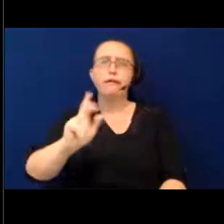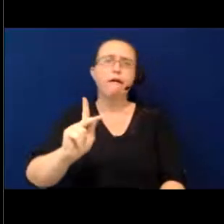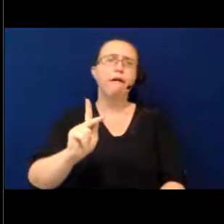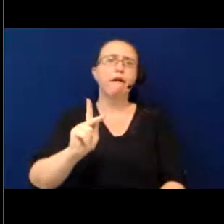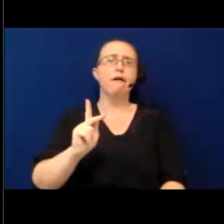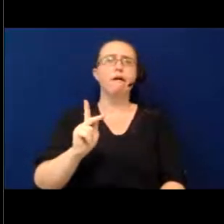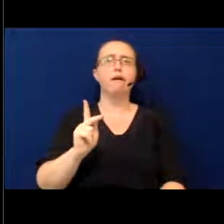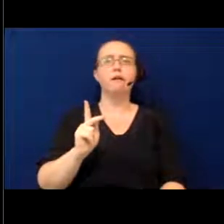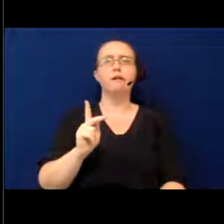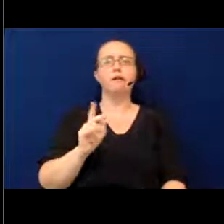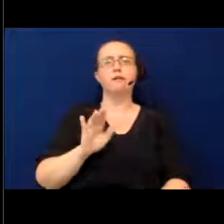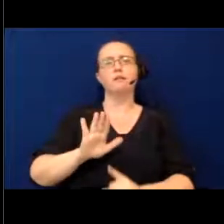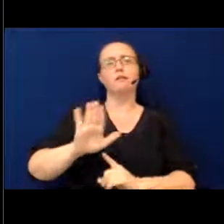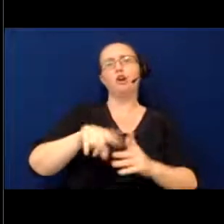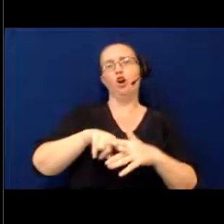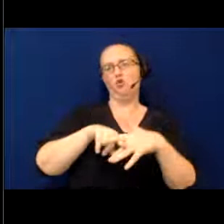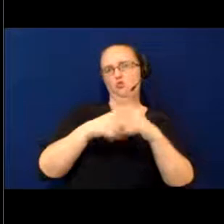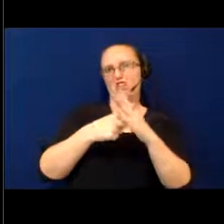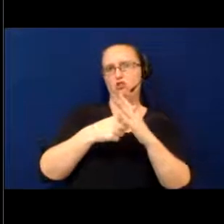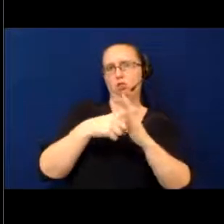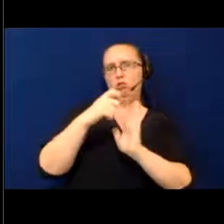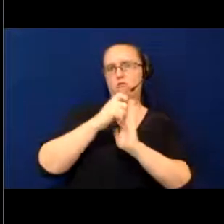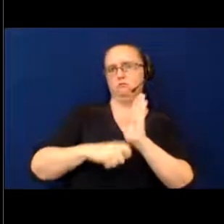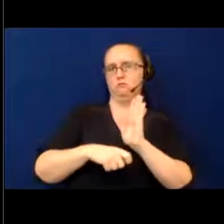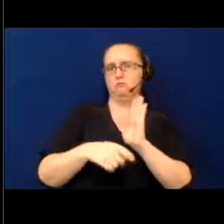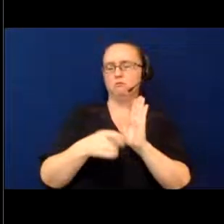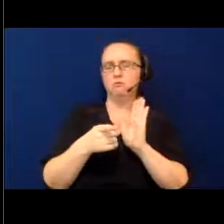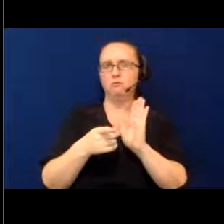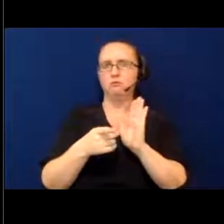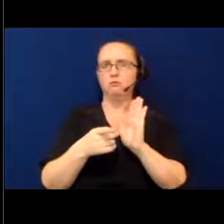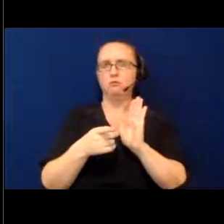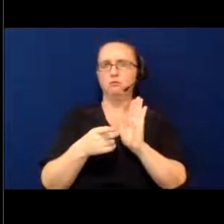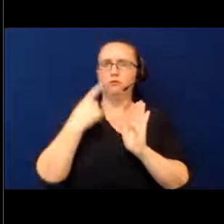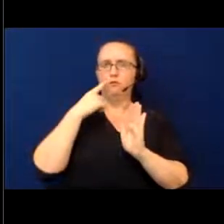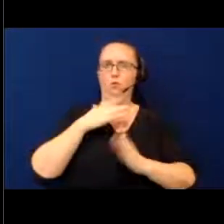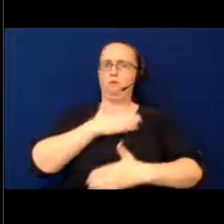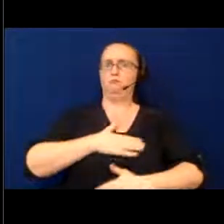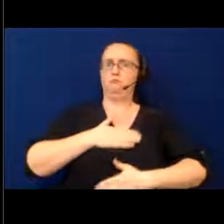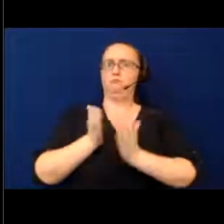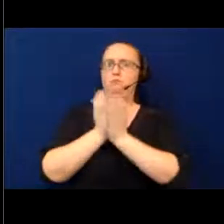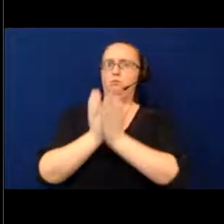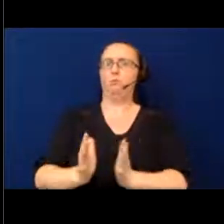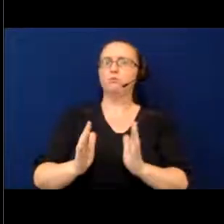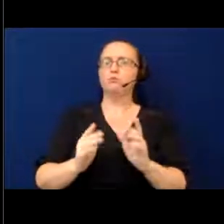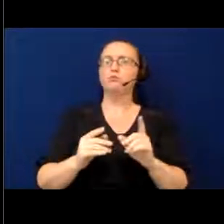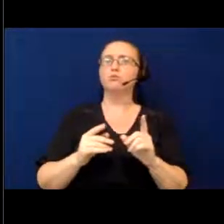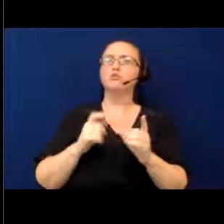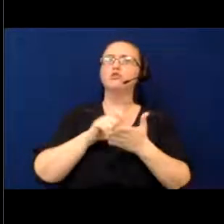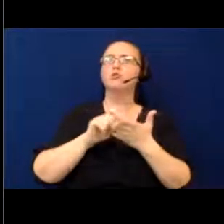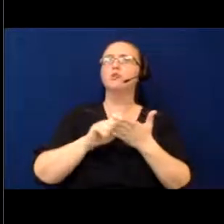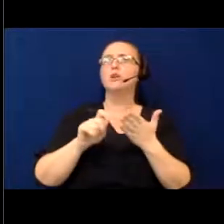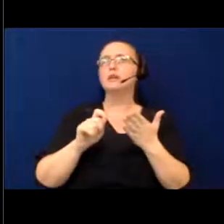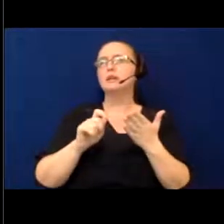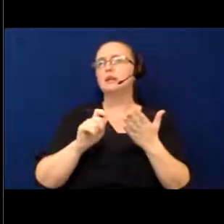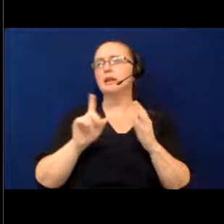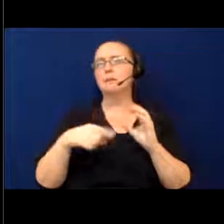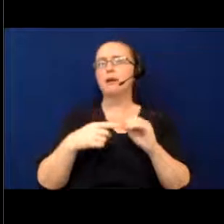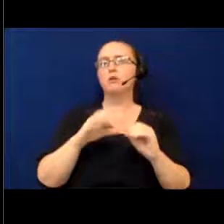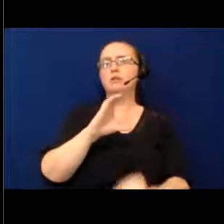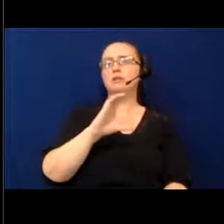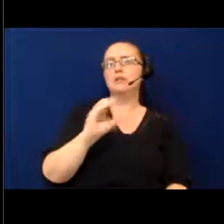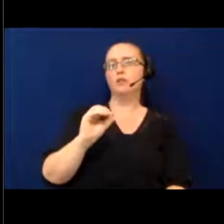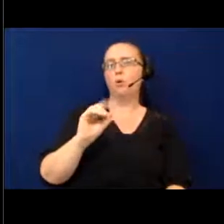the original way this update for recreational boaters was written about CO2 devices. So I'm going to